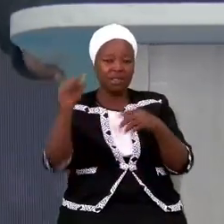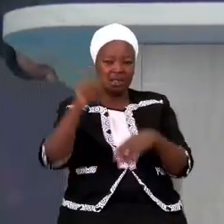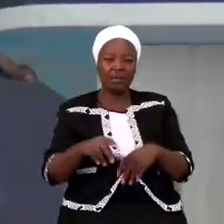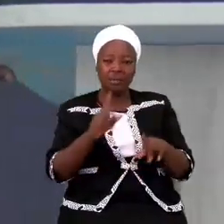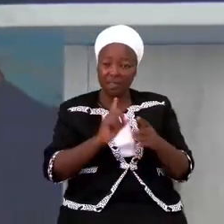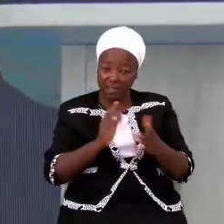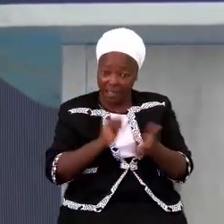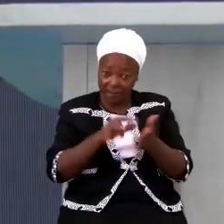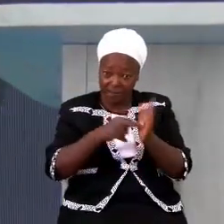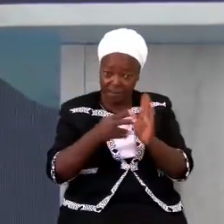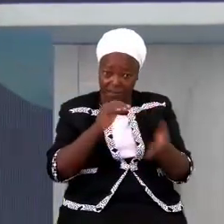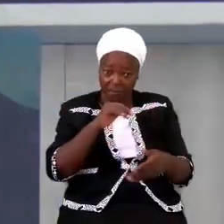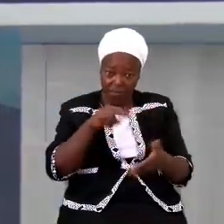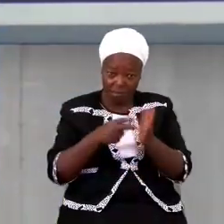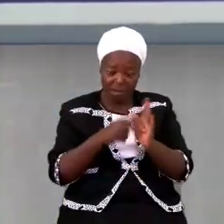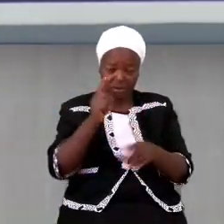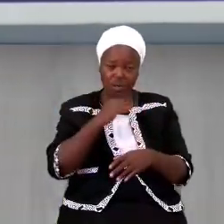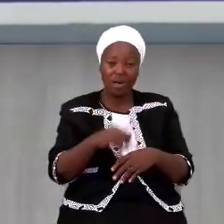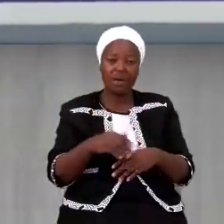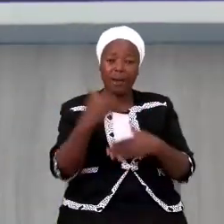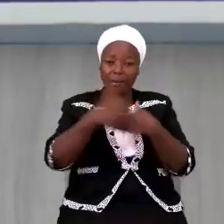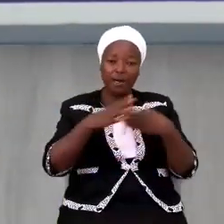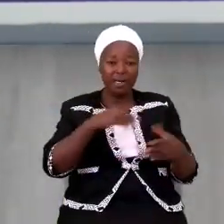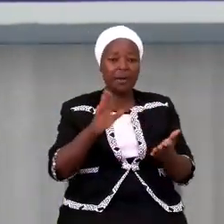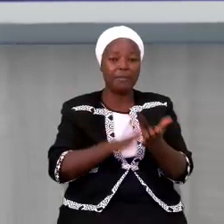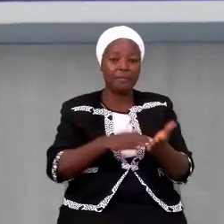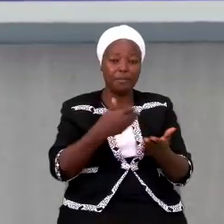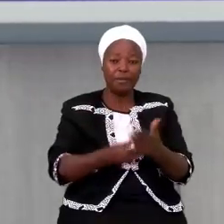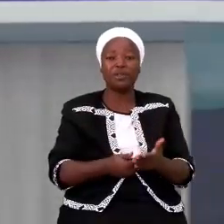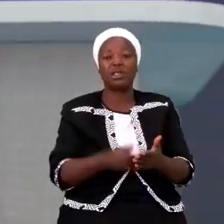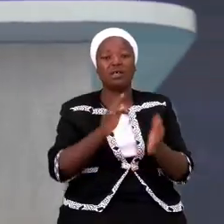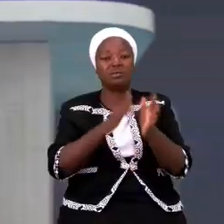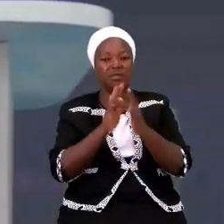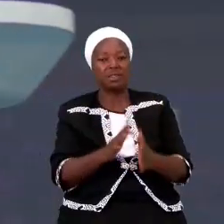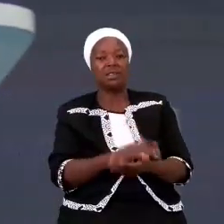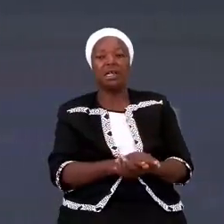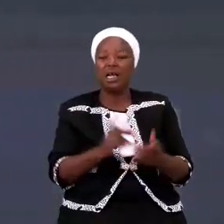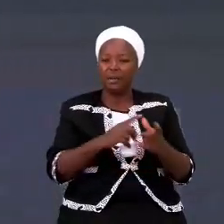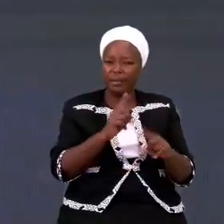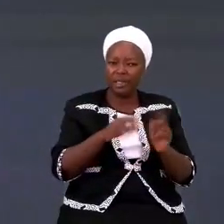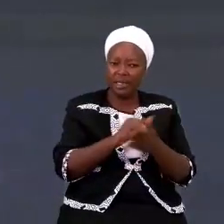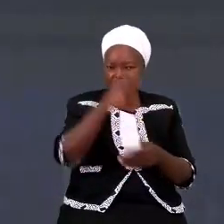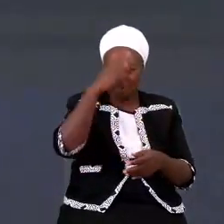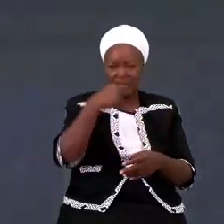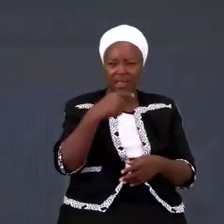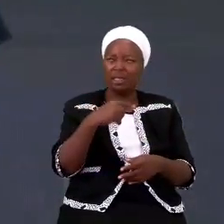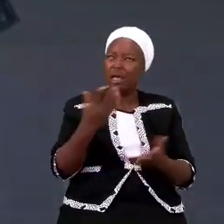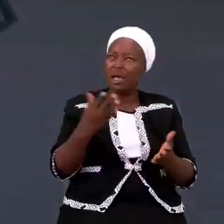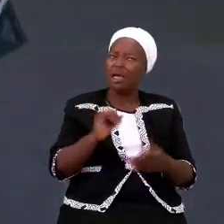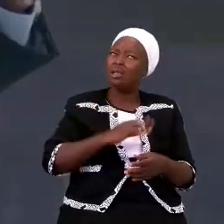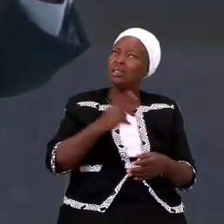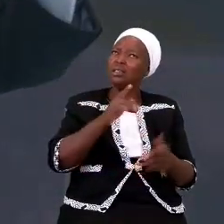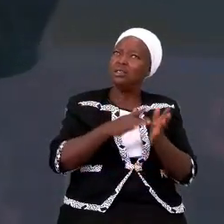Christ went to Calvary for me, and he died for me, I don't only love his healing, I don't only love his deliverance,